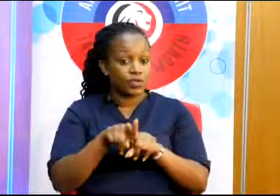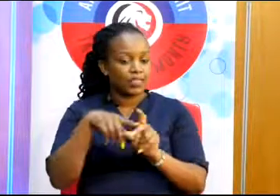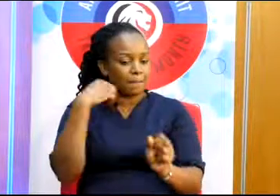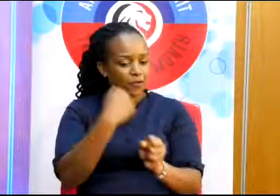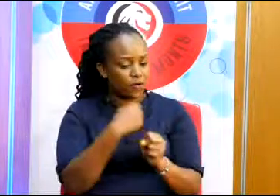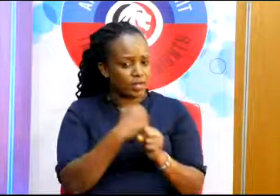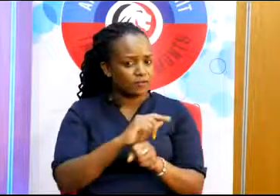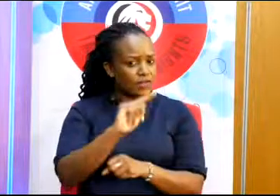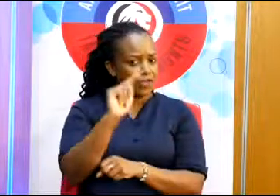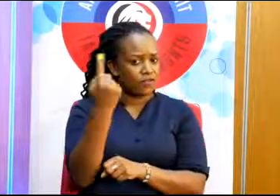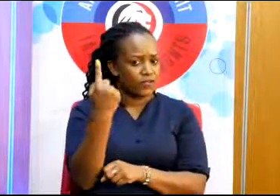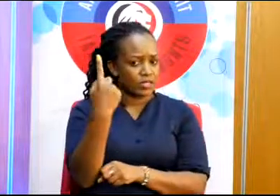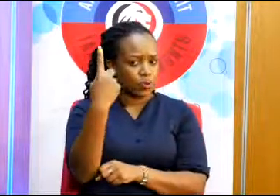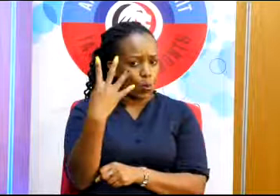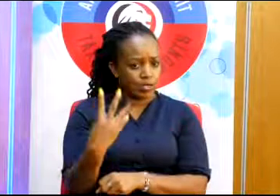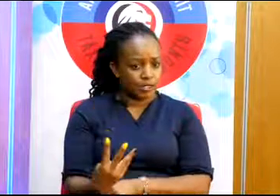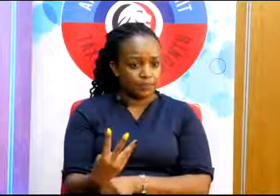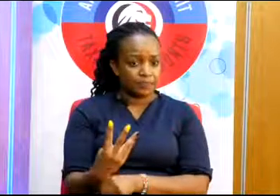first quarter,